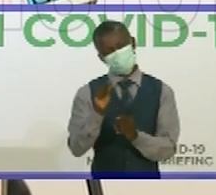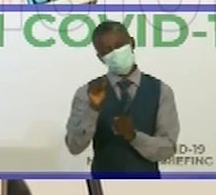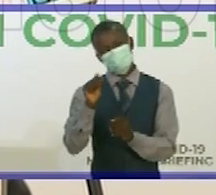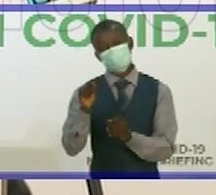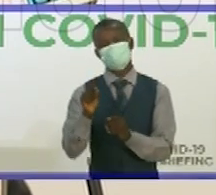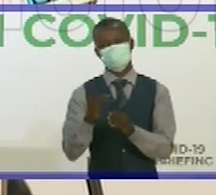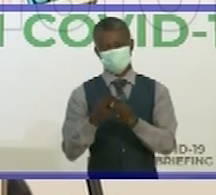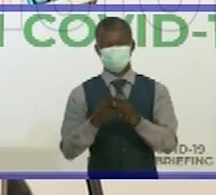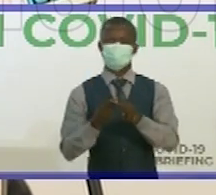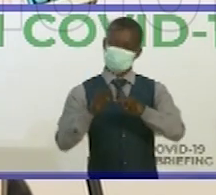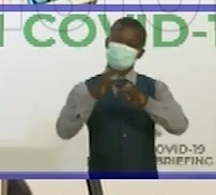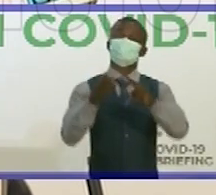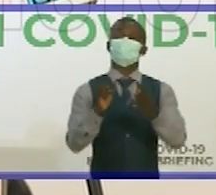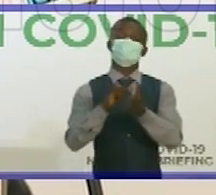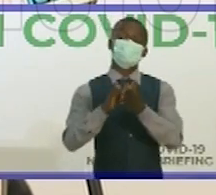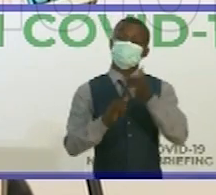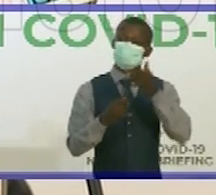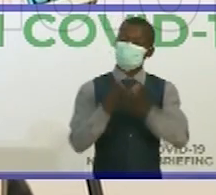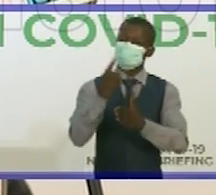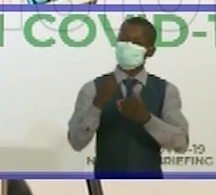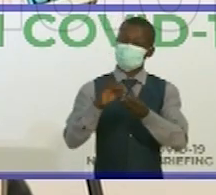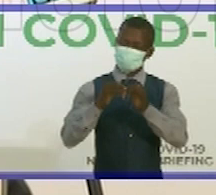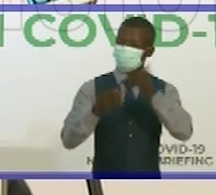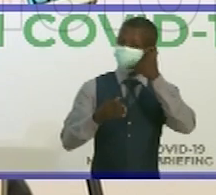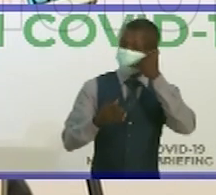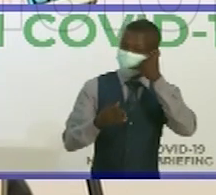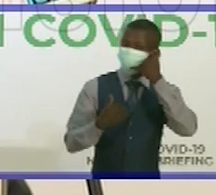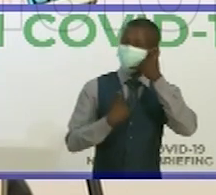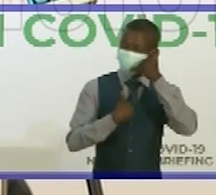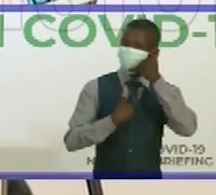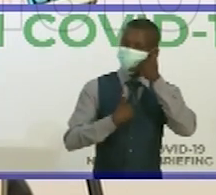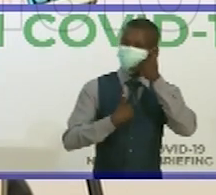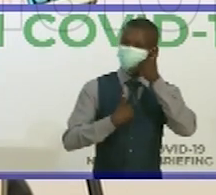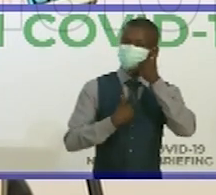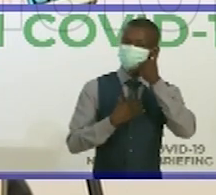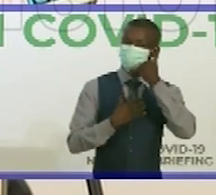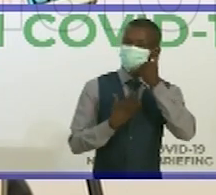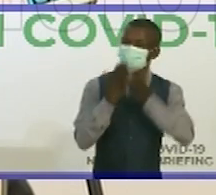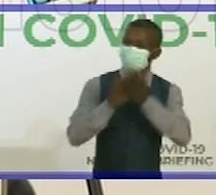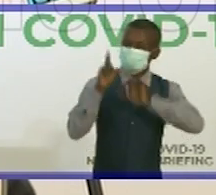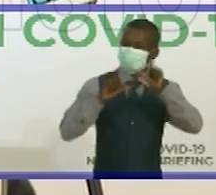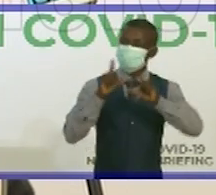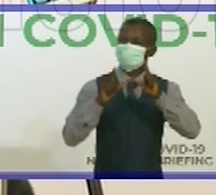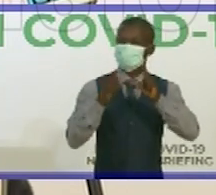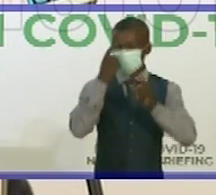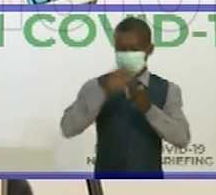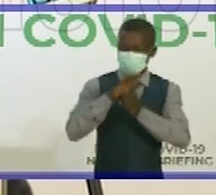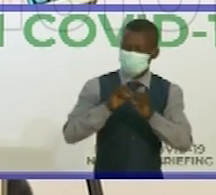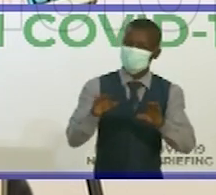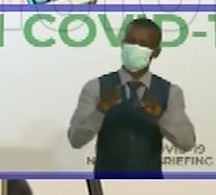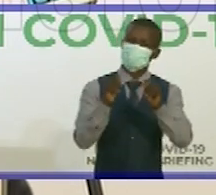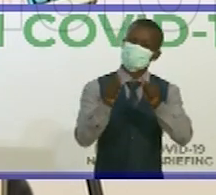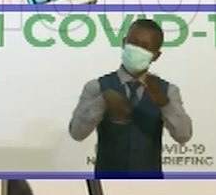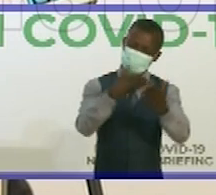scaled up. So that if you call a number, you have symptoms, you're in dire distress, you can call and be taken to where you